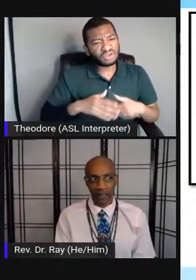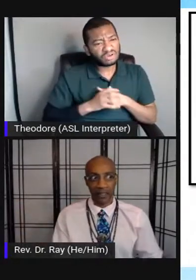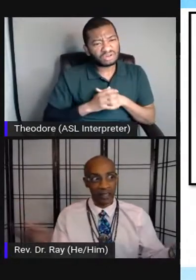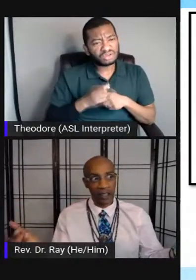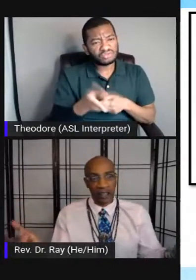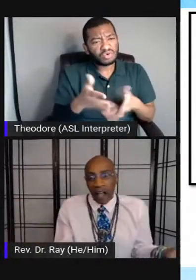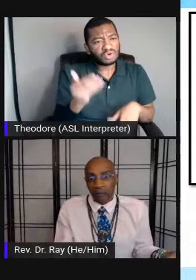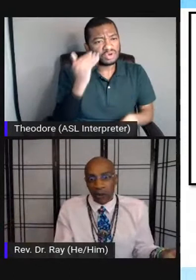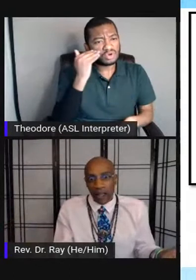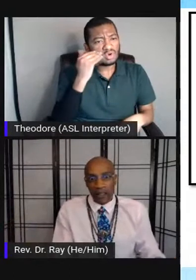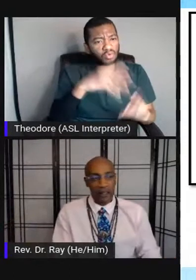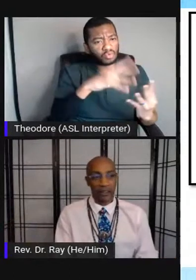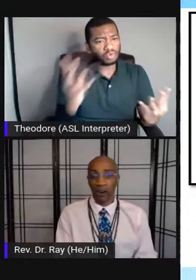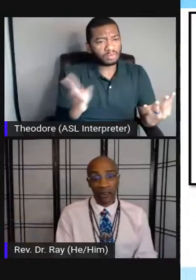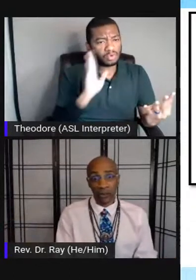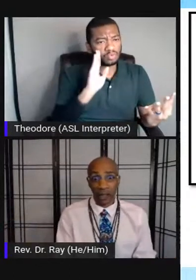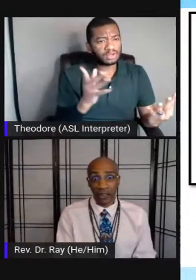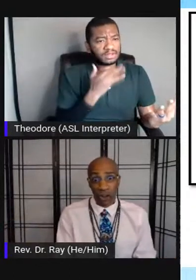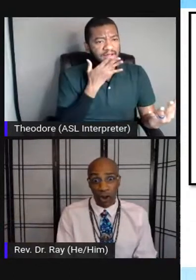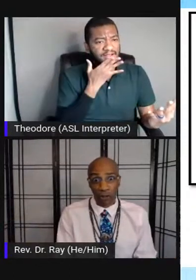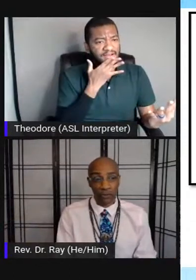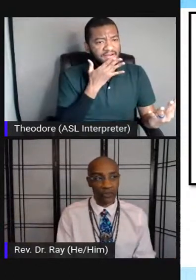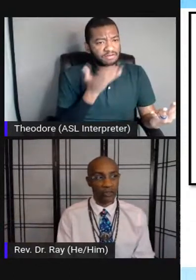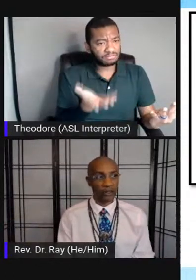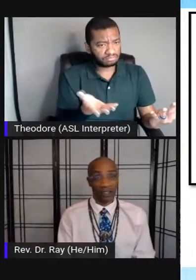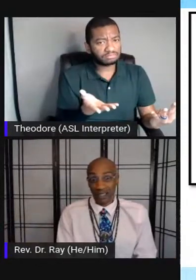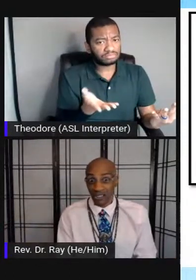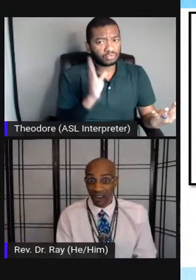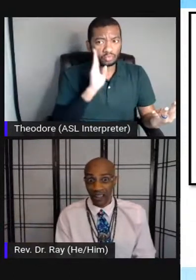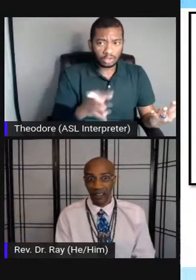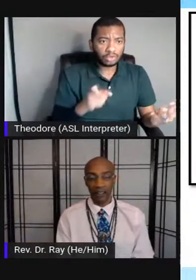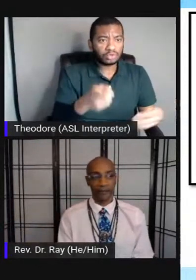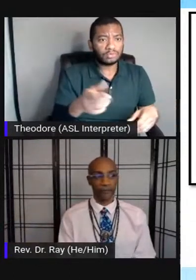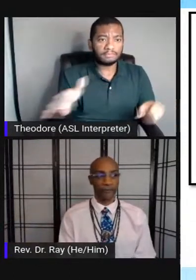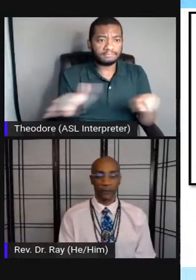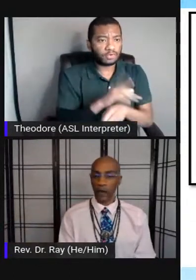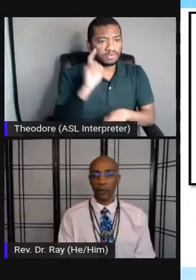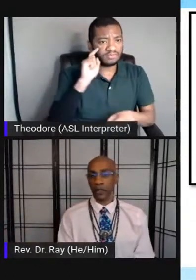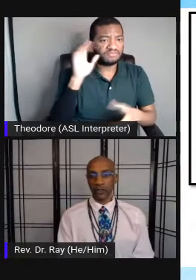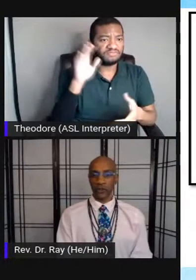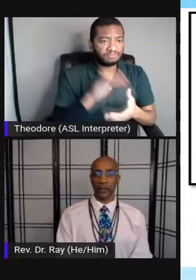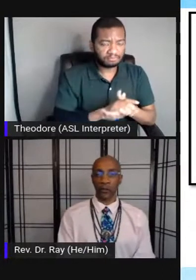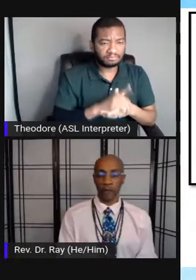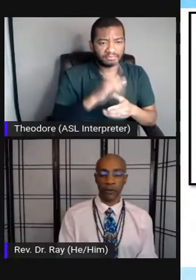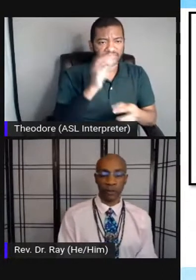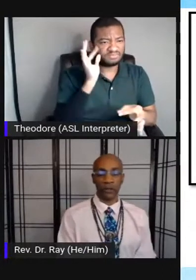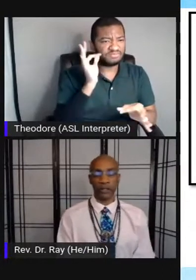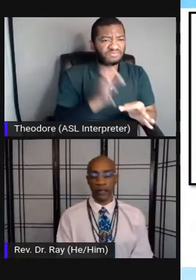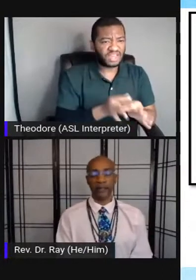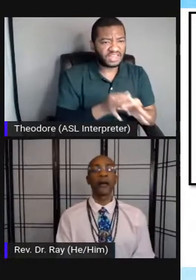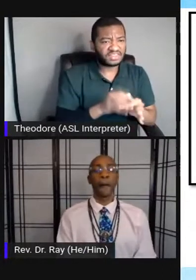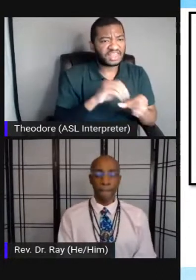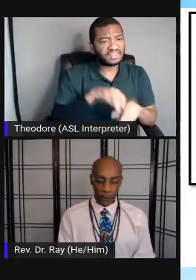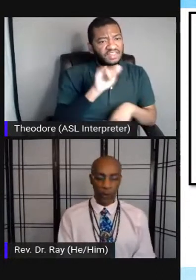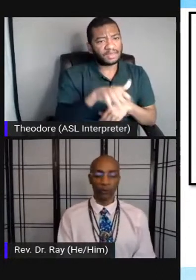of me because I'm gray. There are no lucky charms because it's gray. The rainbow doesn't do that. The rainbow simply